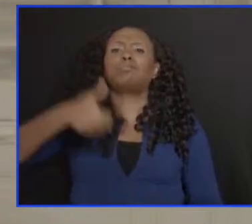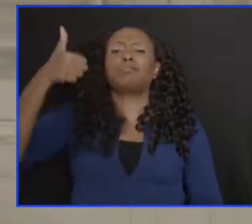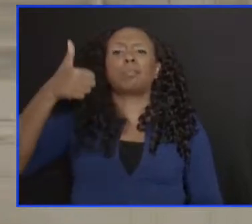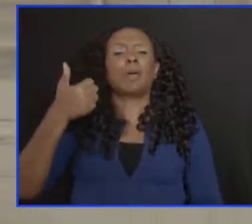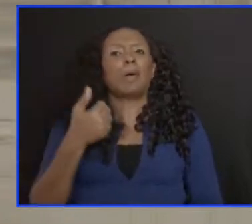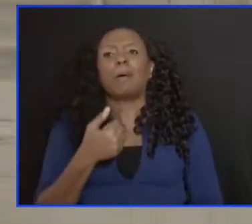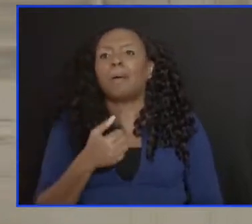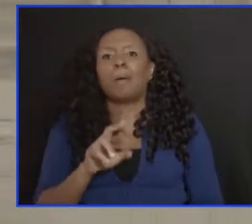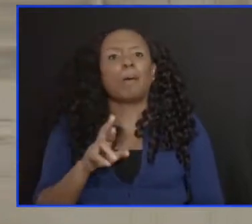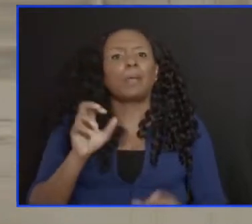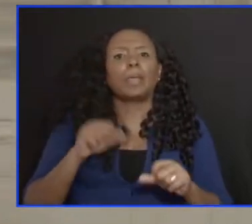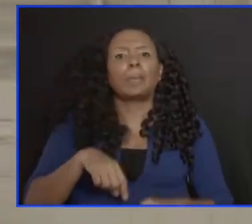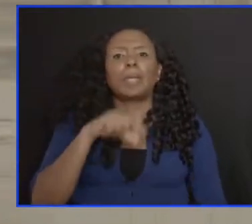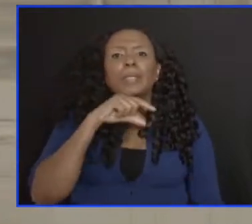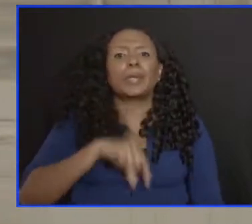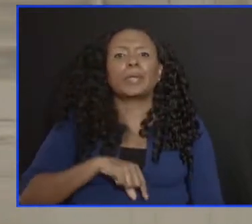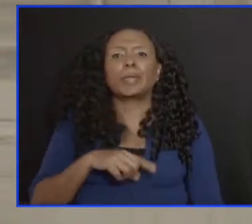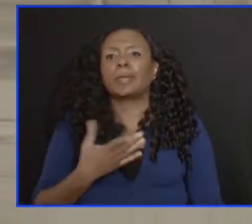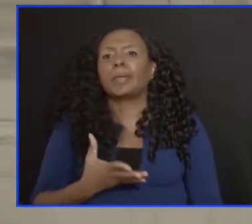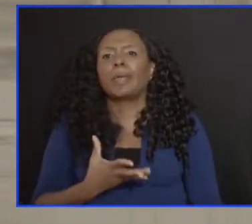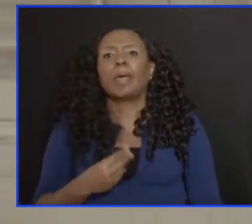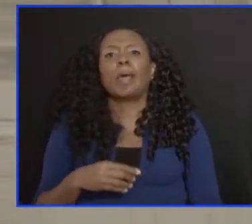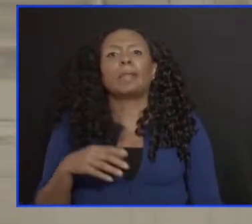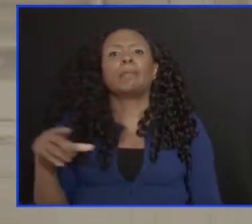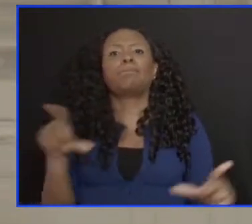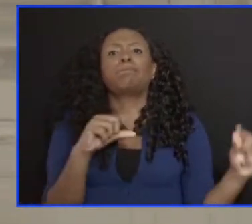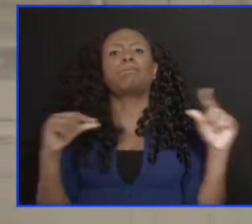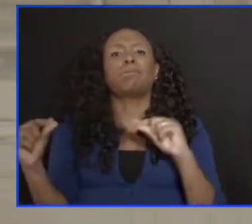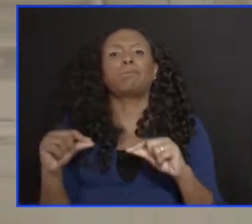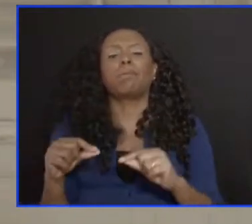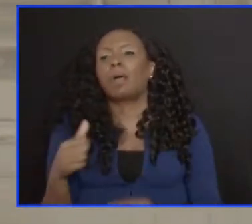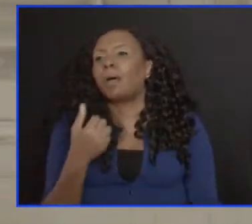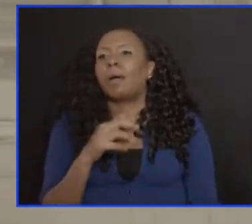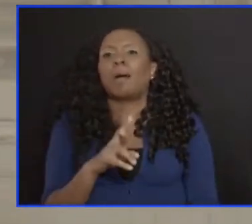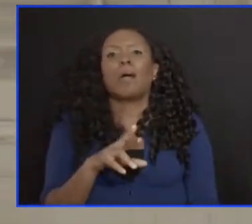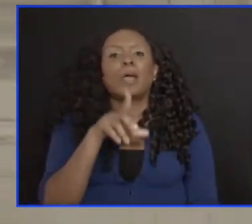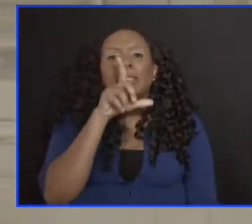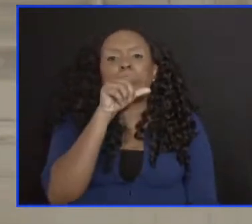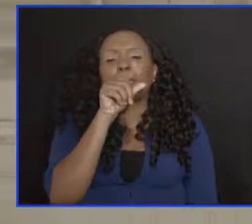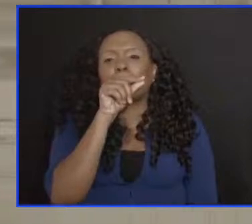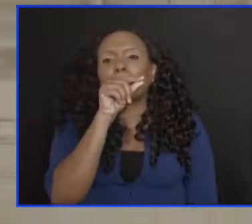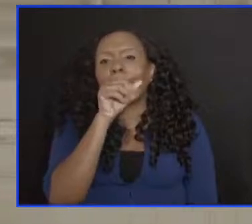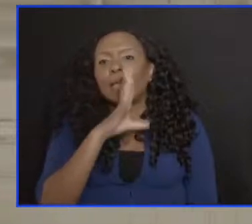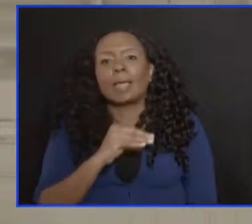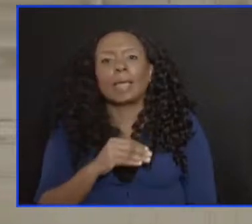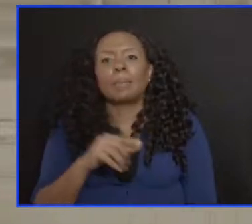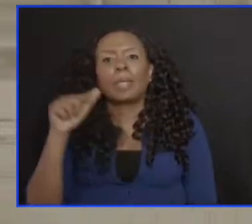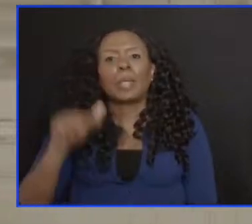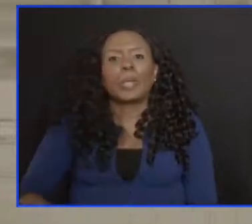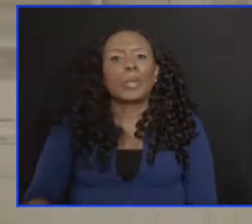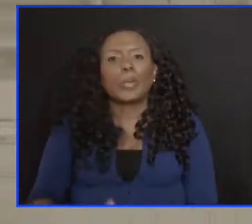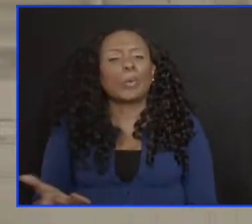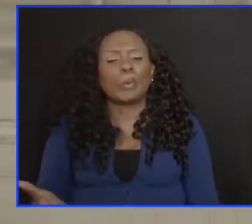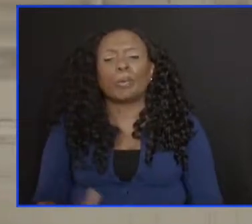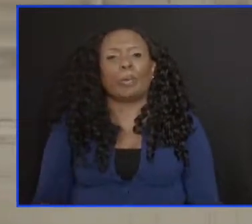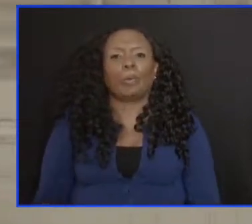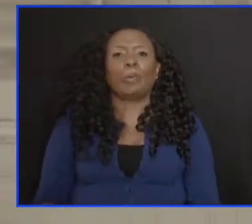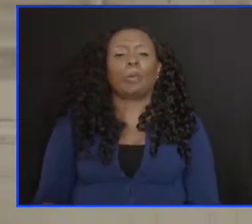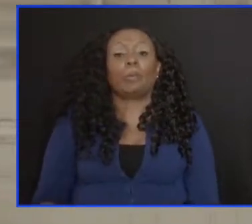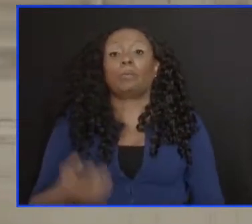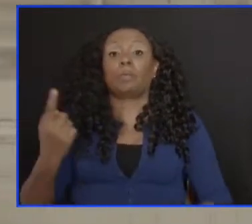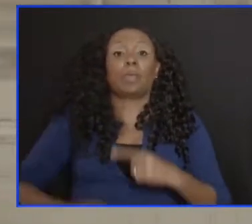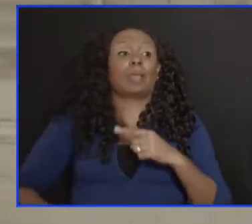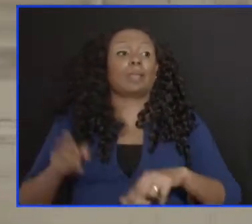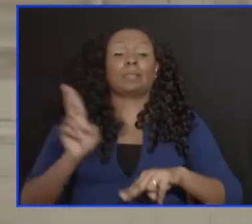ground and don't want to fly and soar above. But when we have challenges, we have to soar above those challenges. We can't sit and